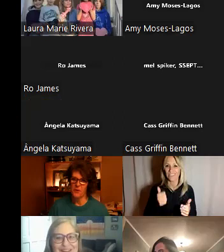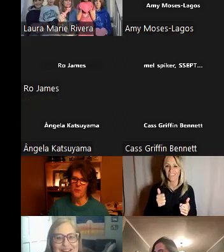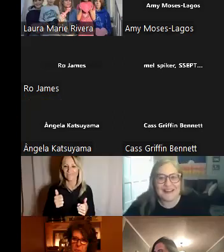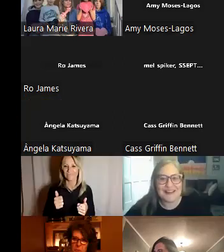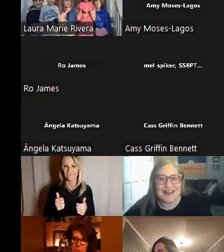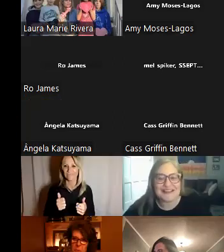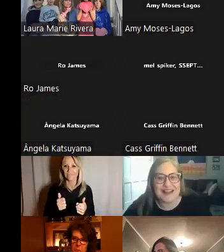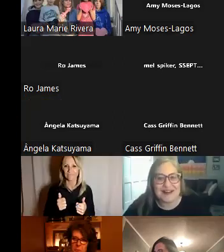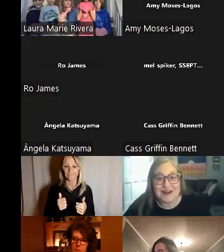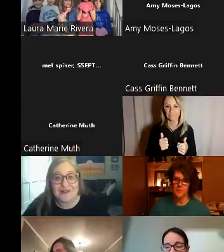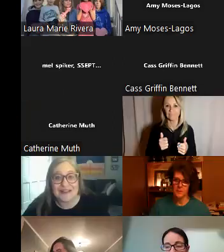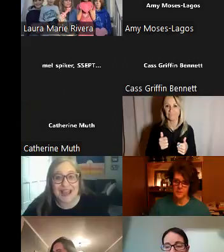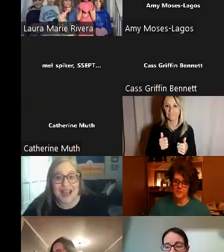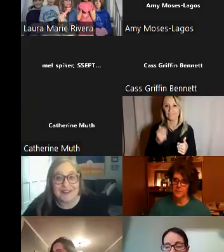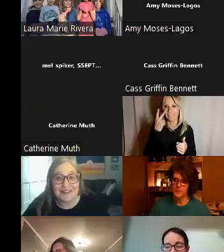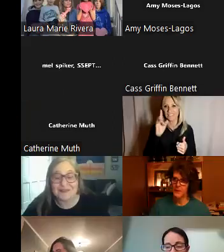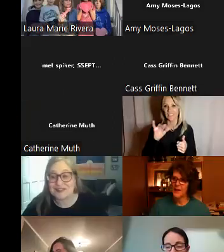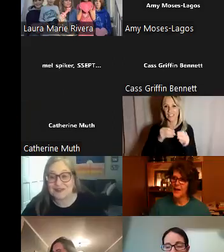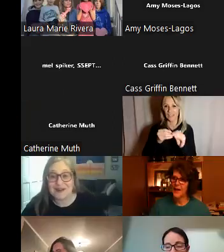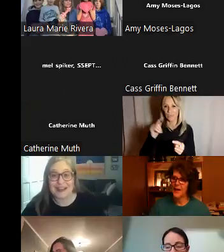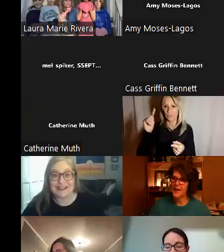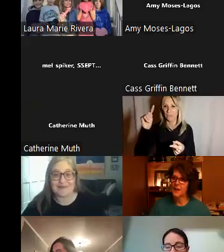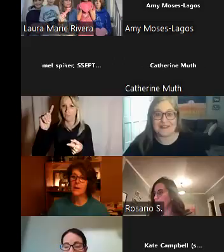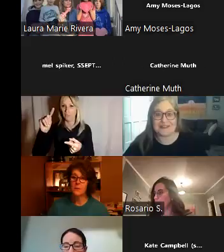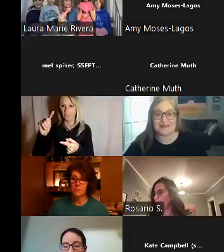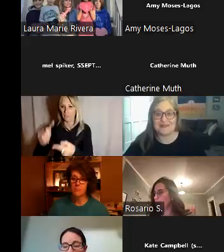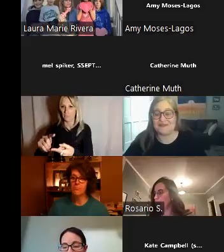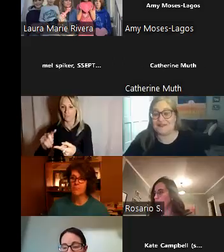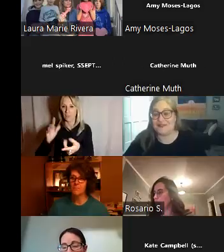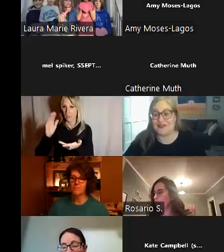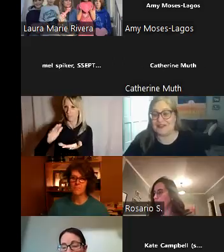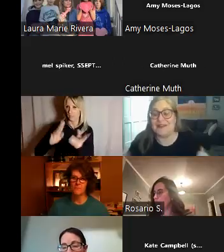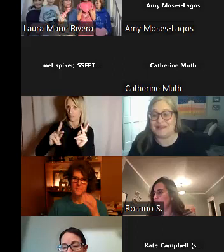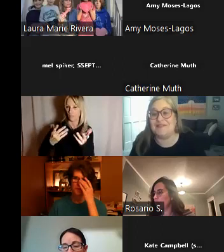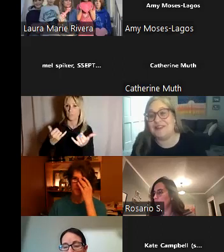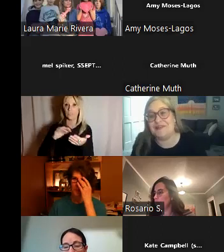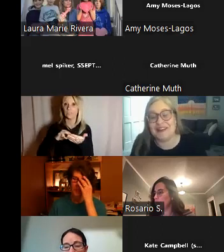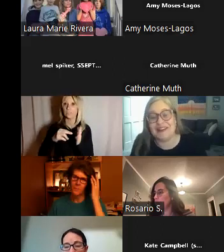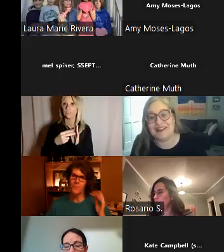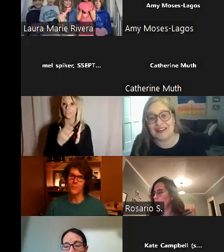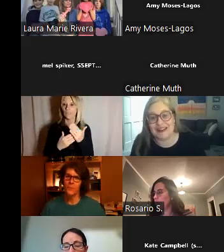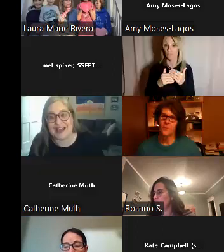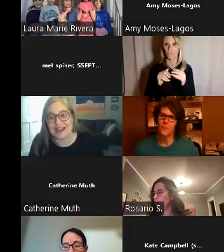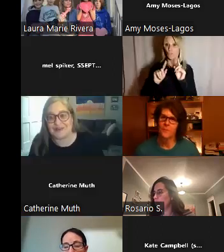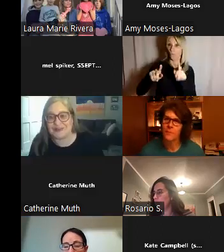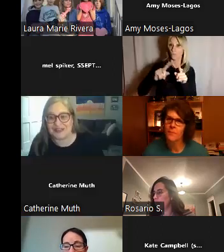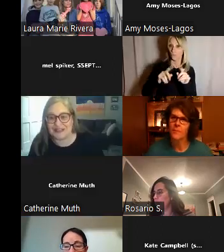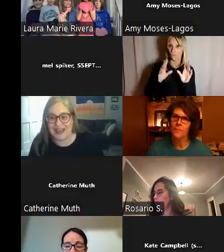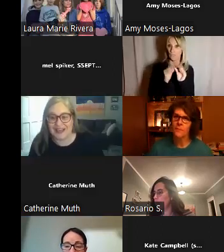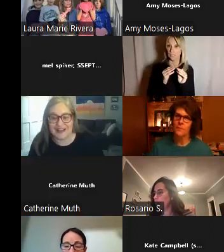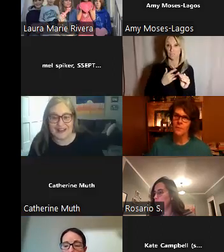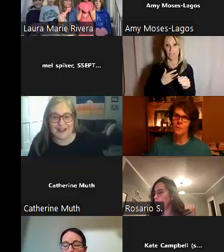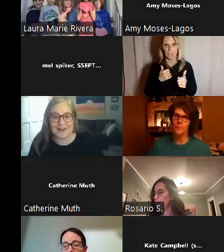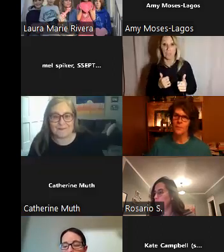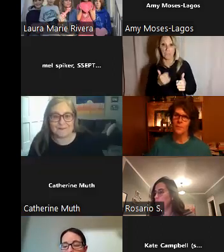i see that number going down which is great that means some of you have gone to meetings feeling really good and i i appreciate